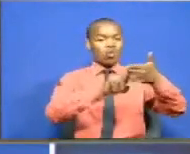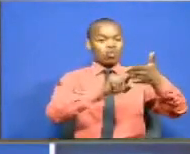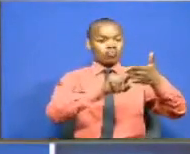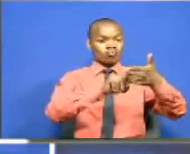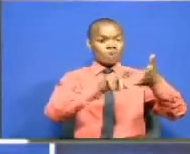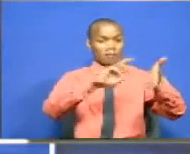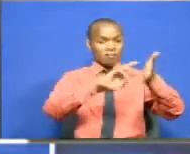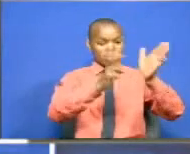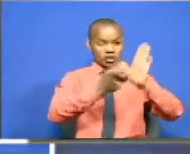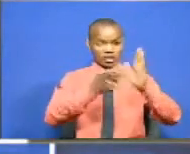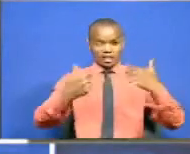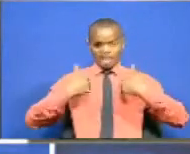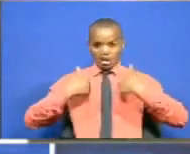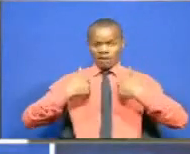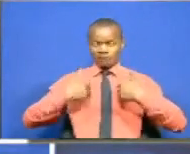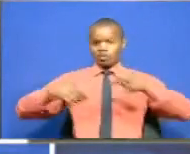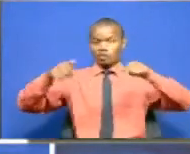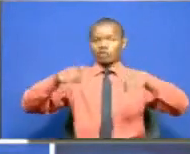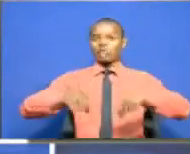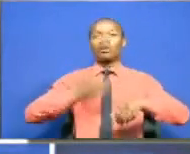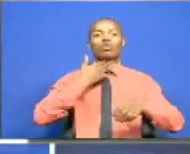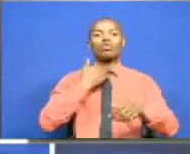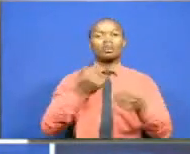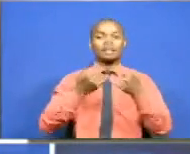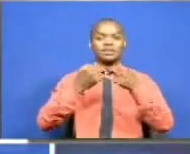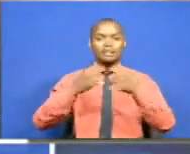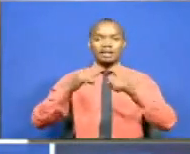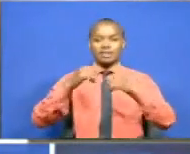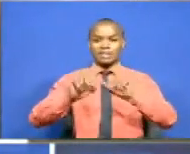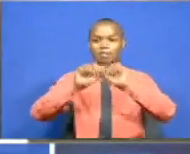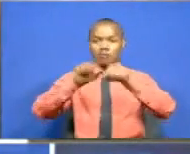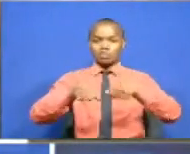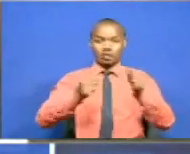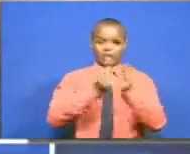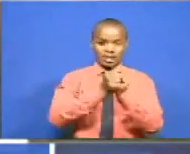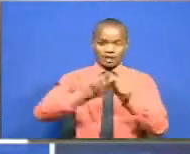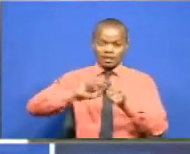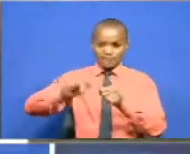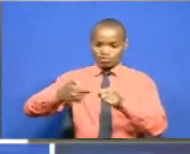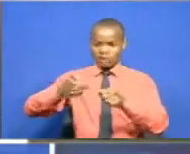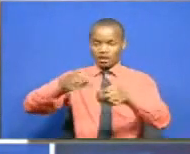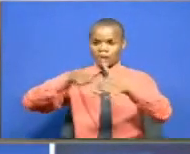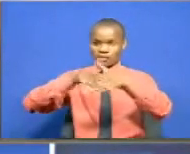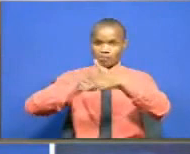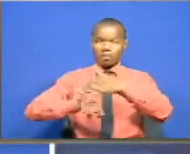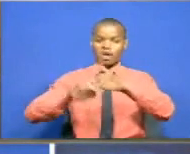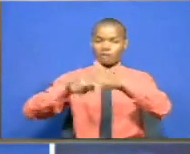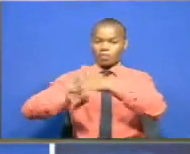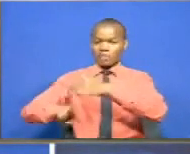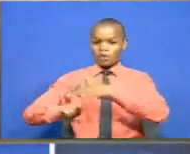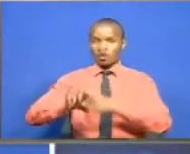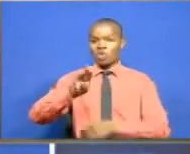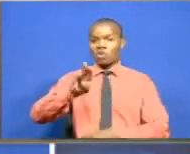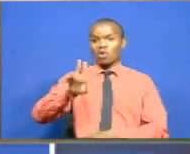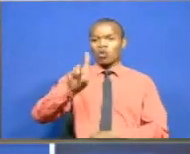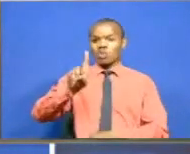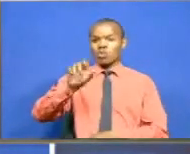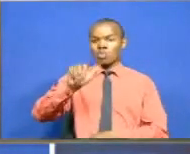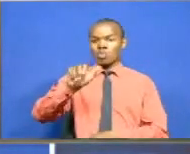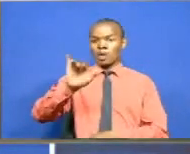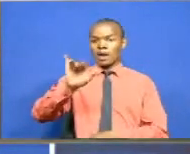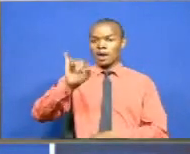ni tungependa leo tujaribu kupanda miti 10,000 hapa Wundanyi Mbale Ward, kwa